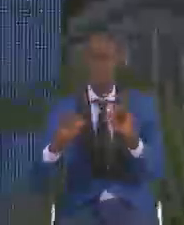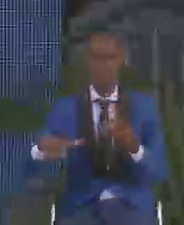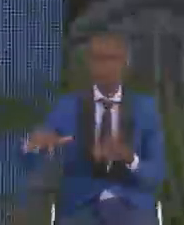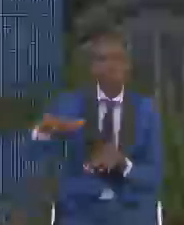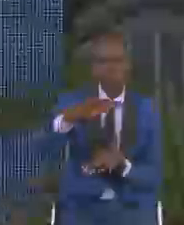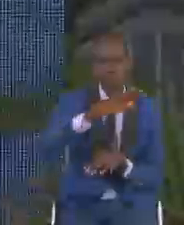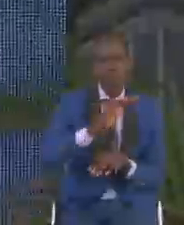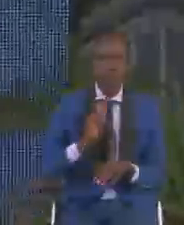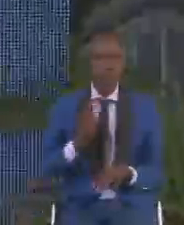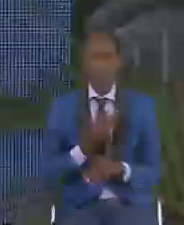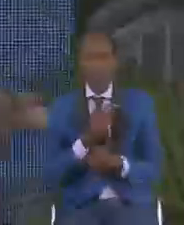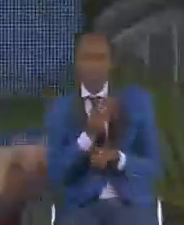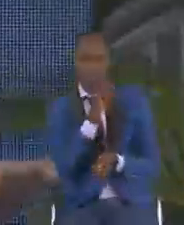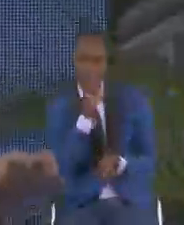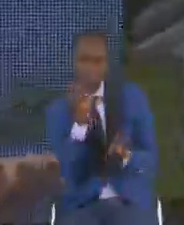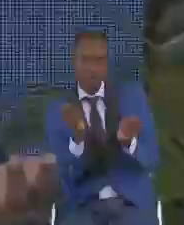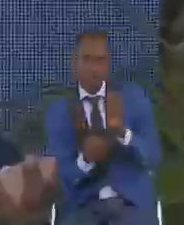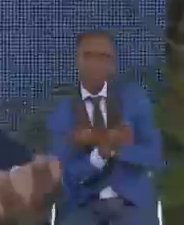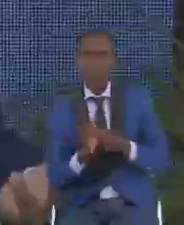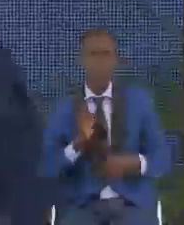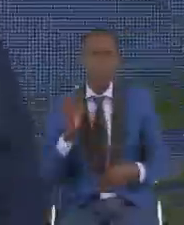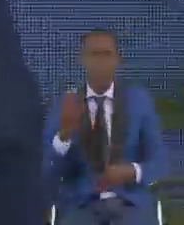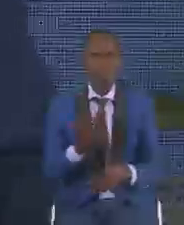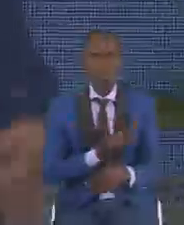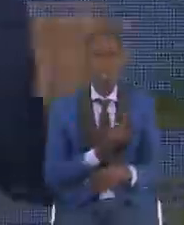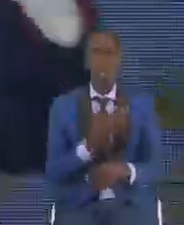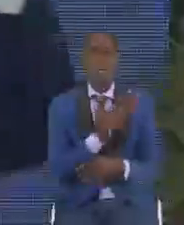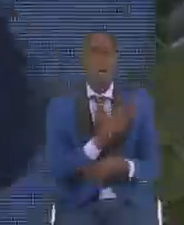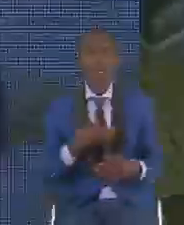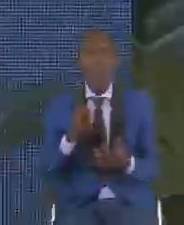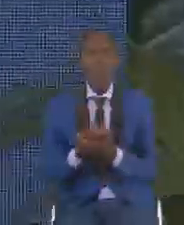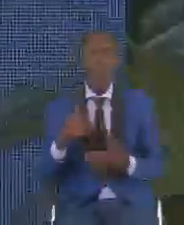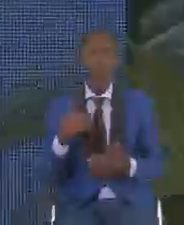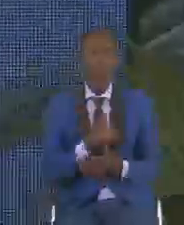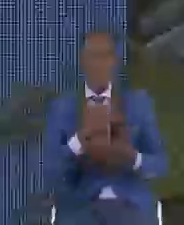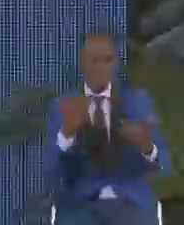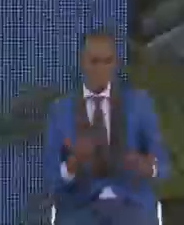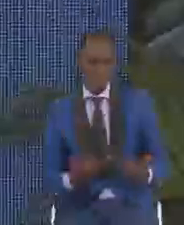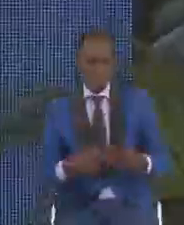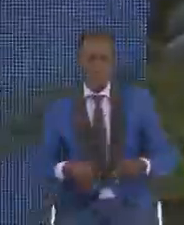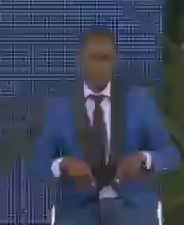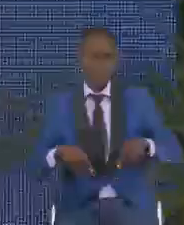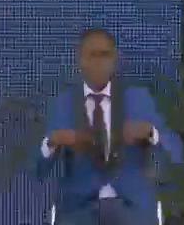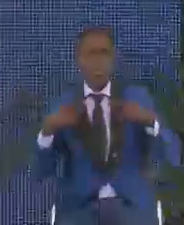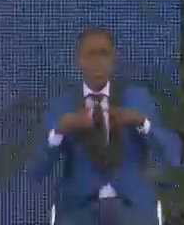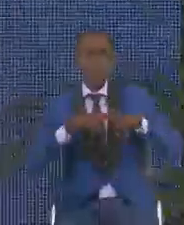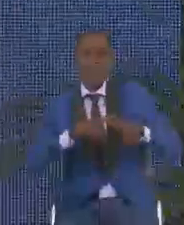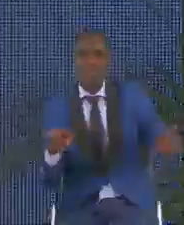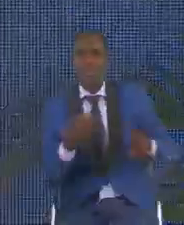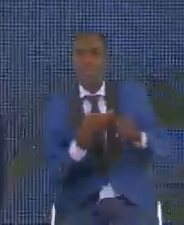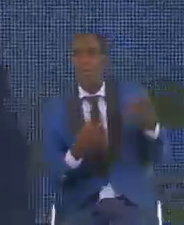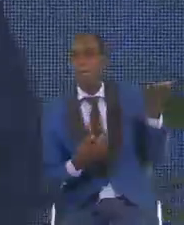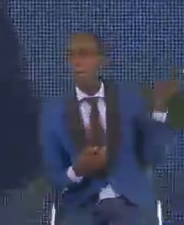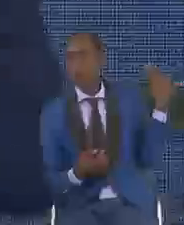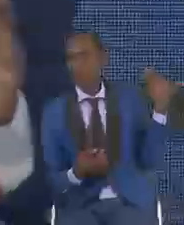to transform us, will begin to turn our lives around, that we should live now different from how we were